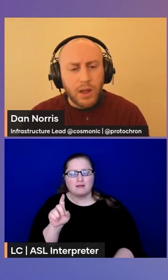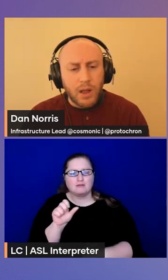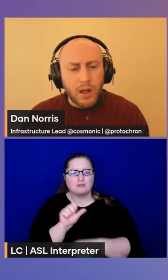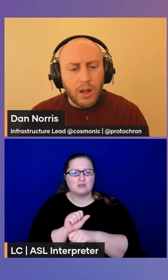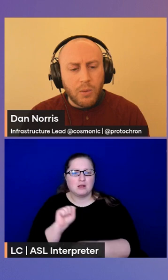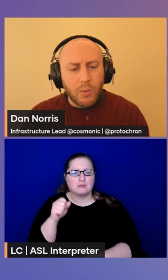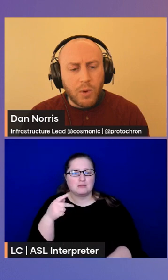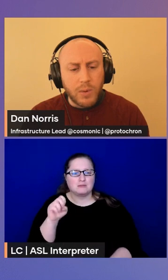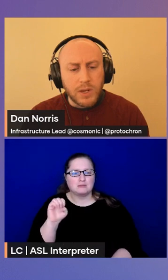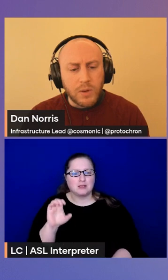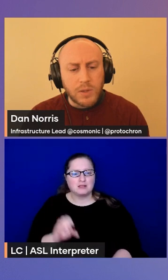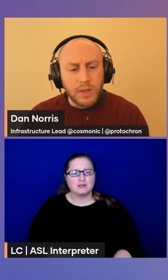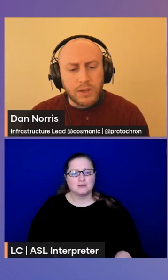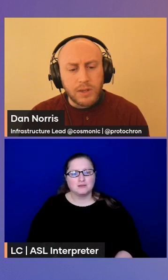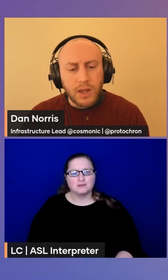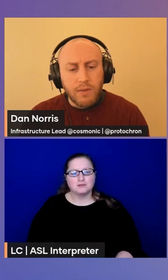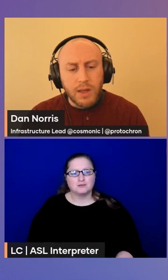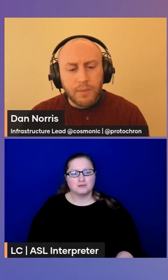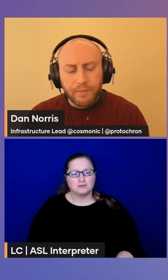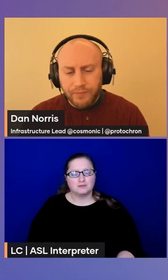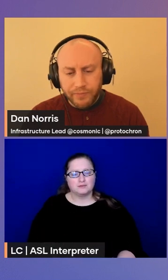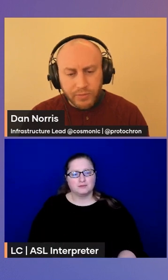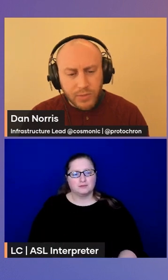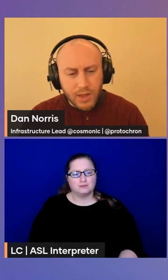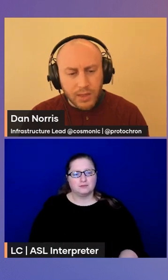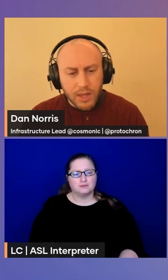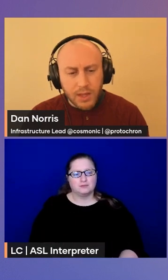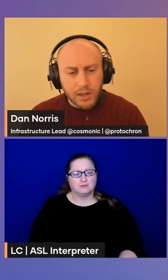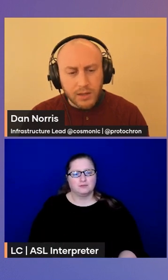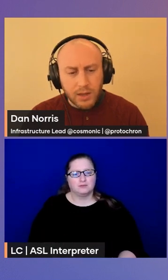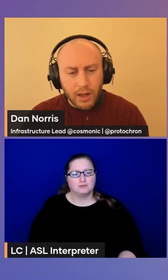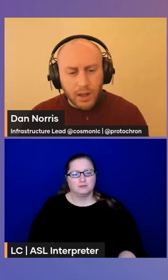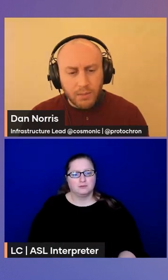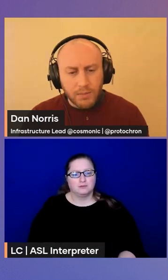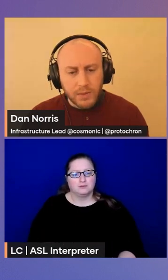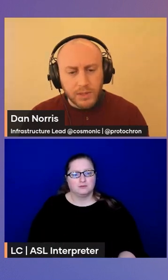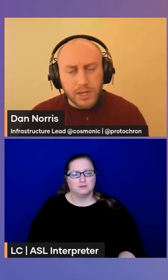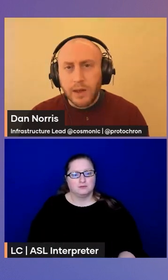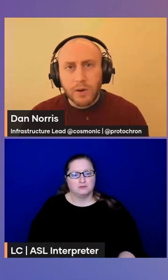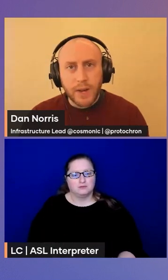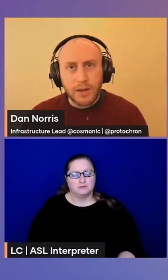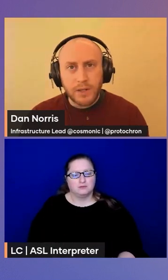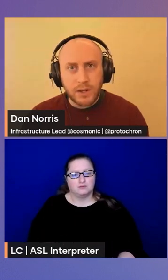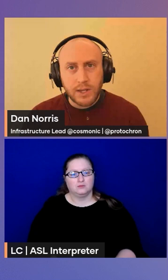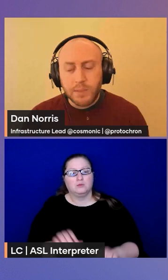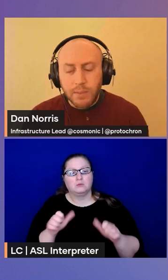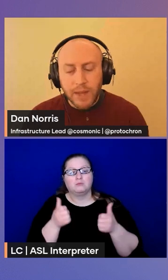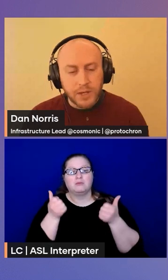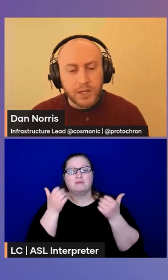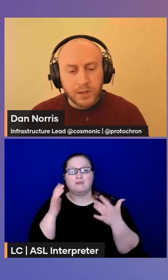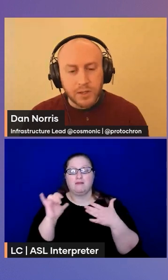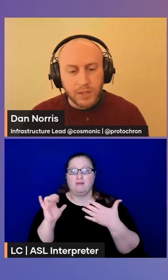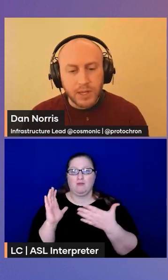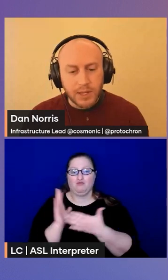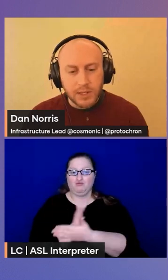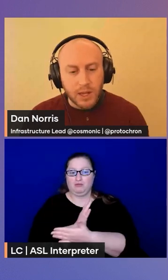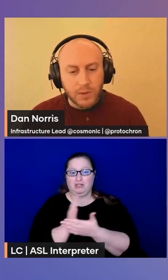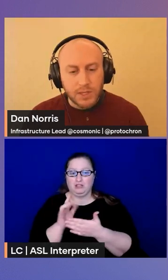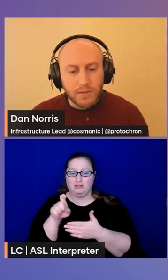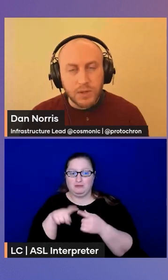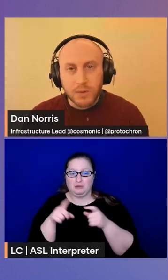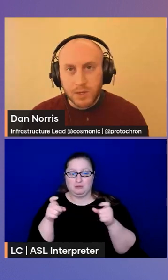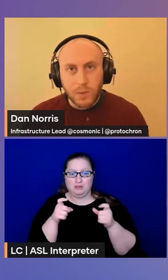but what we do is we give it the CIDR range that it needs to be managing. So in this case,